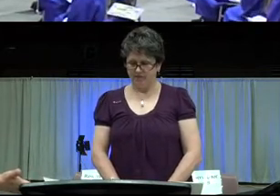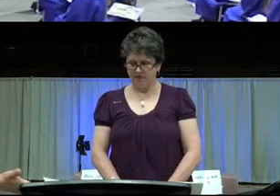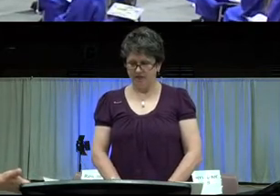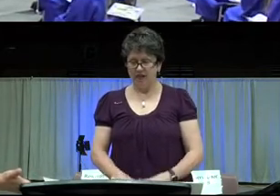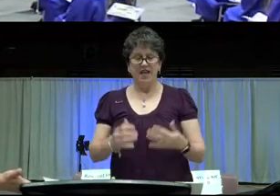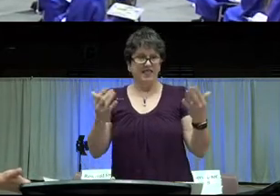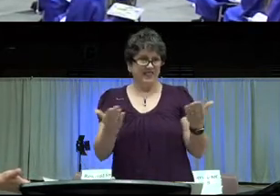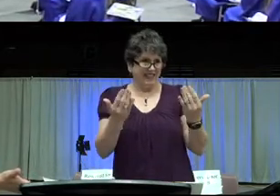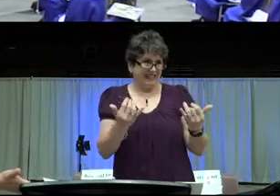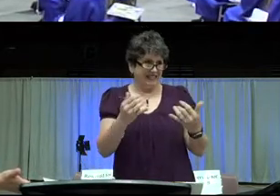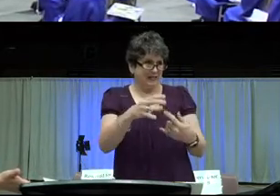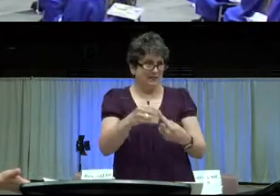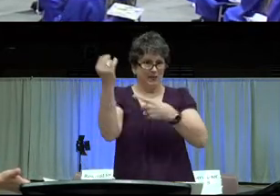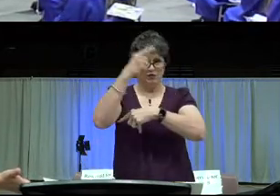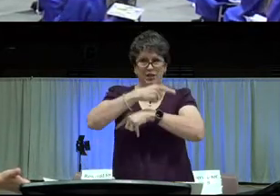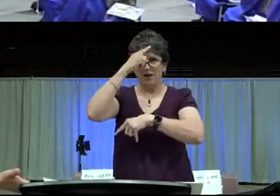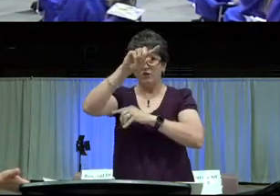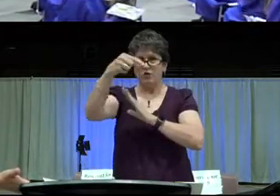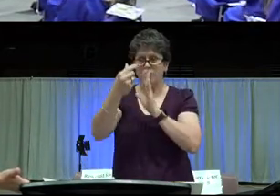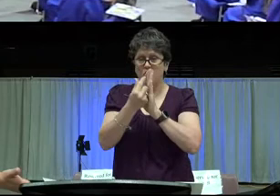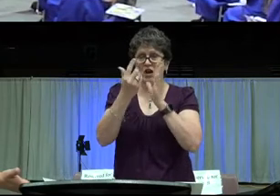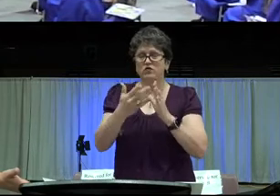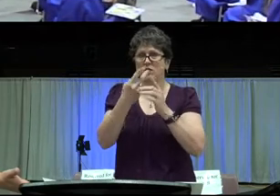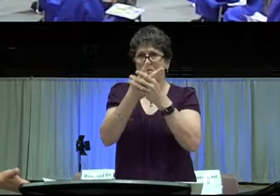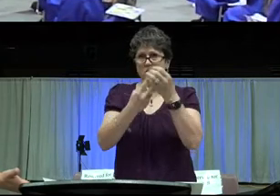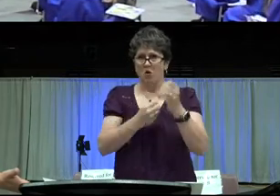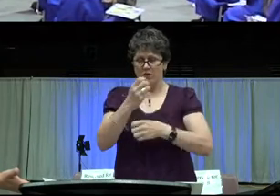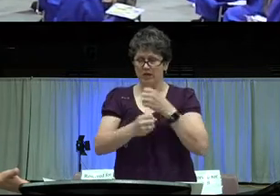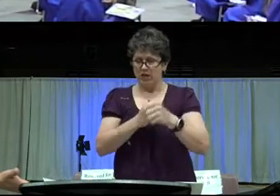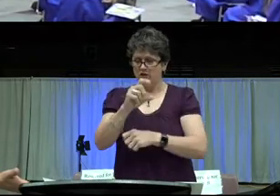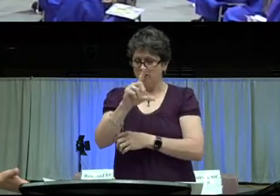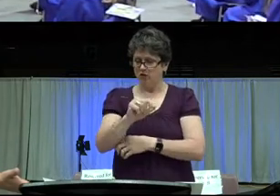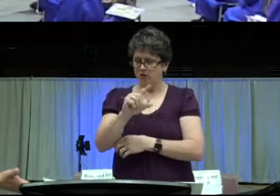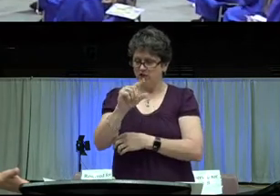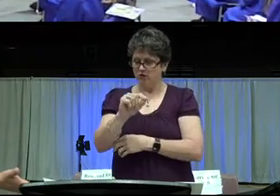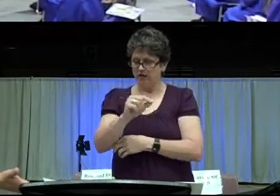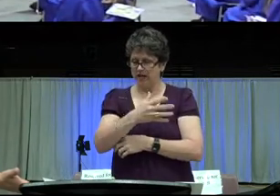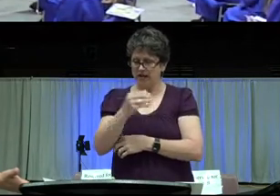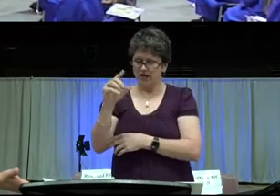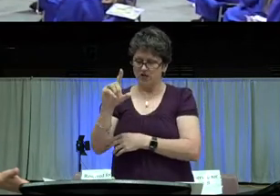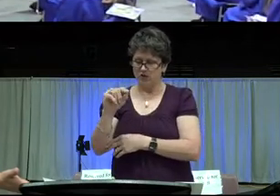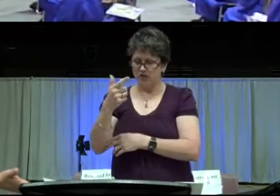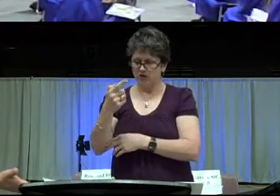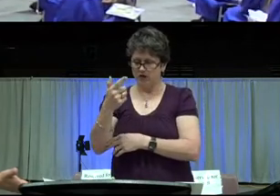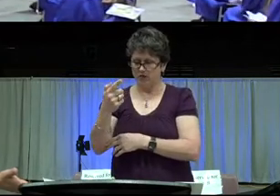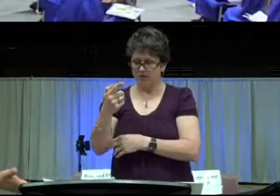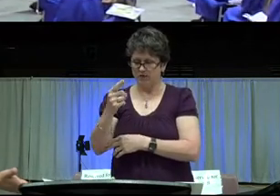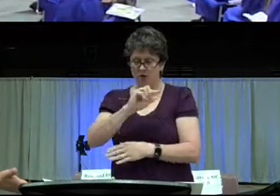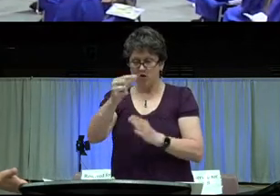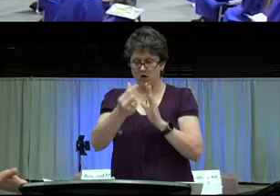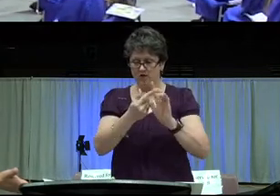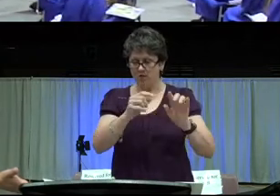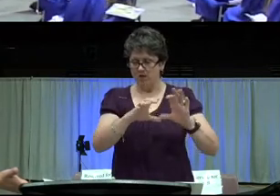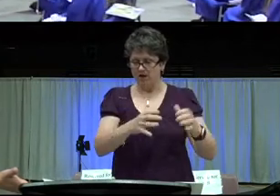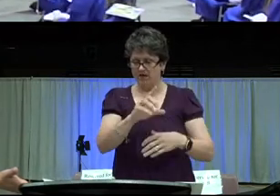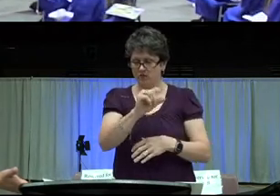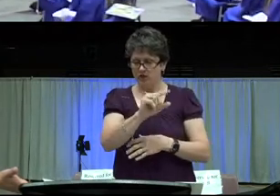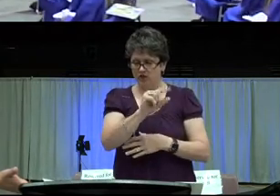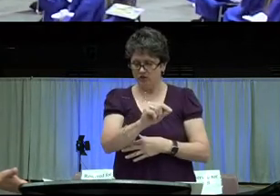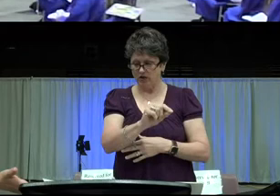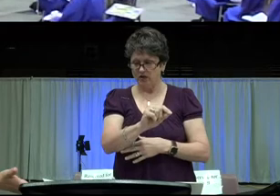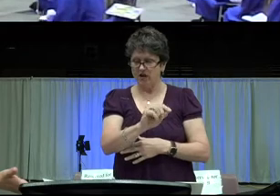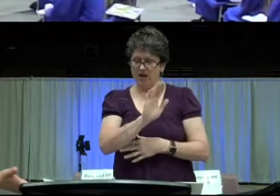This is a special day for the graduates from both the years of 2020 and 2021. Graduates from the class